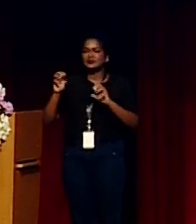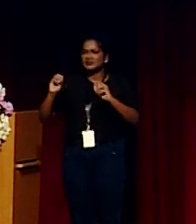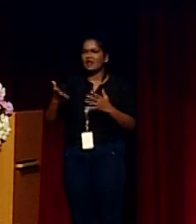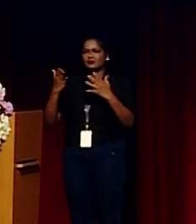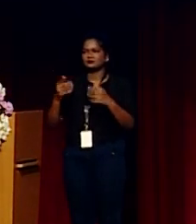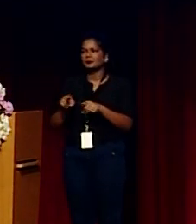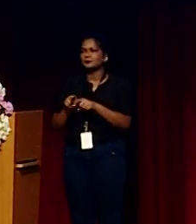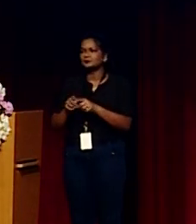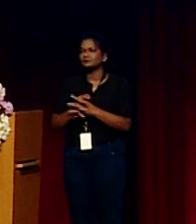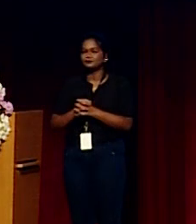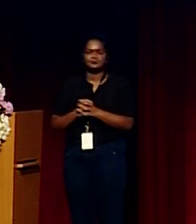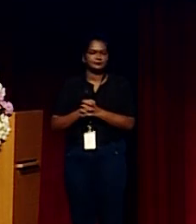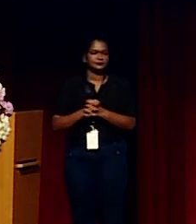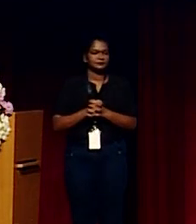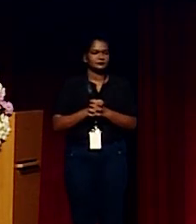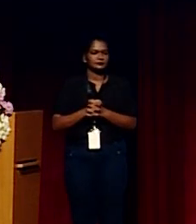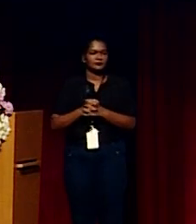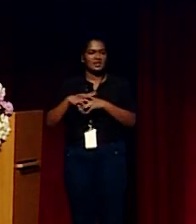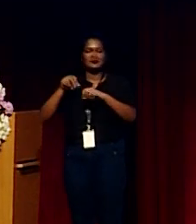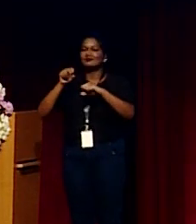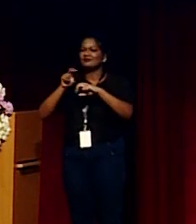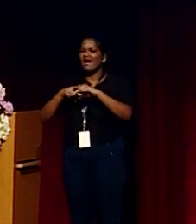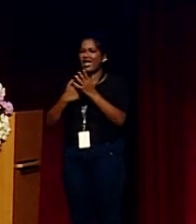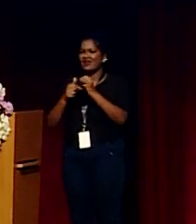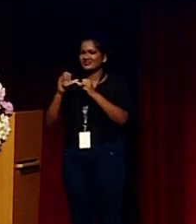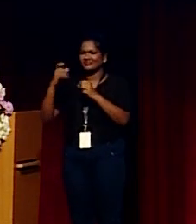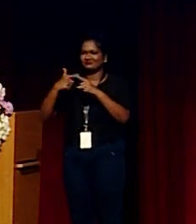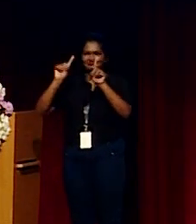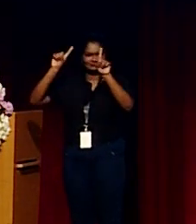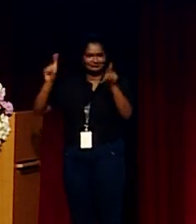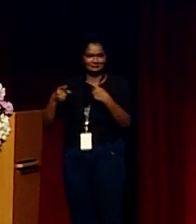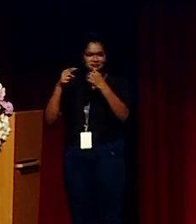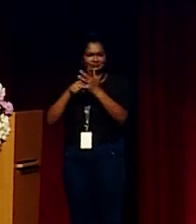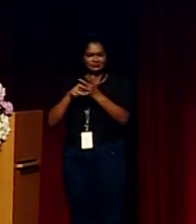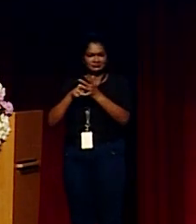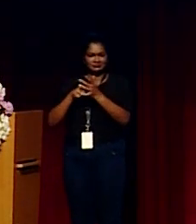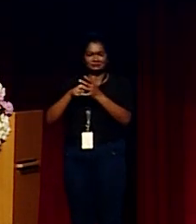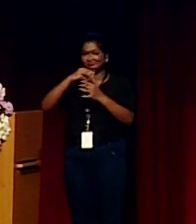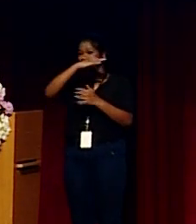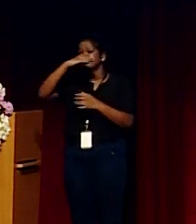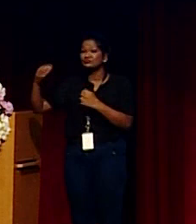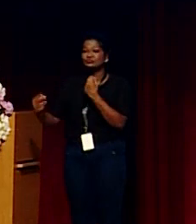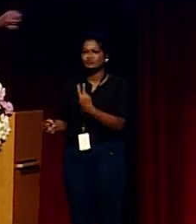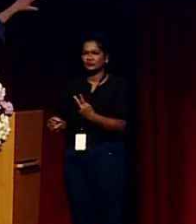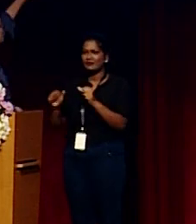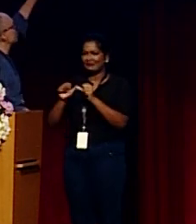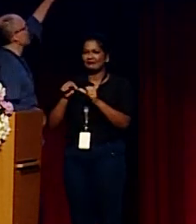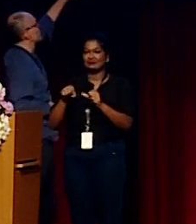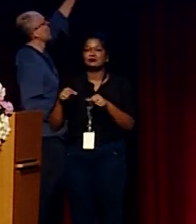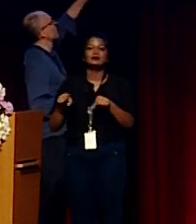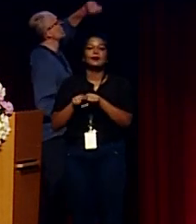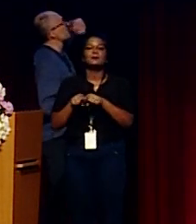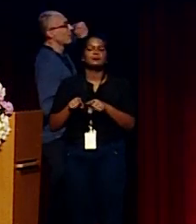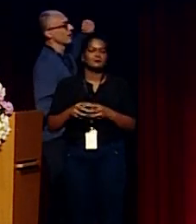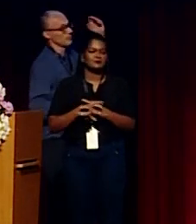something which initially will be wrong, a fraction, right? So you can, for those of you who can't see it, it now tells